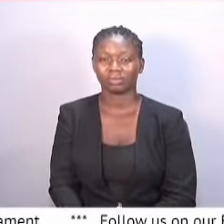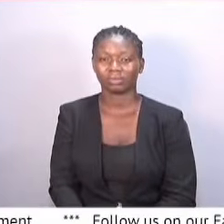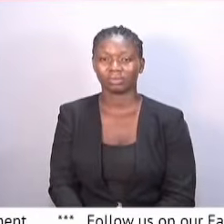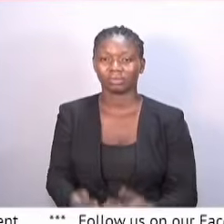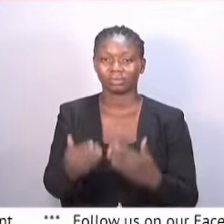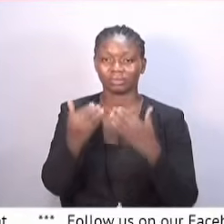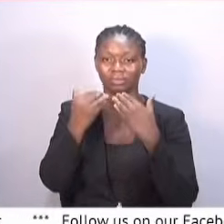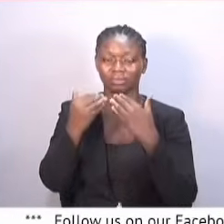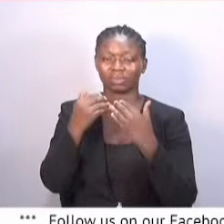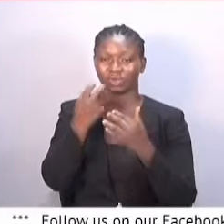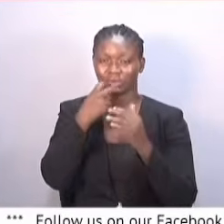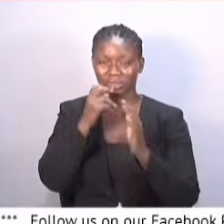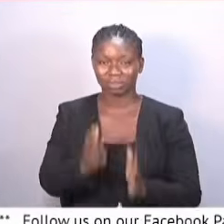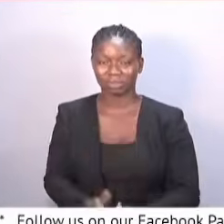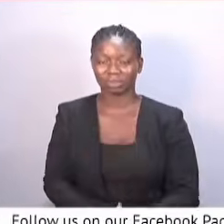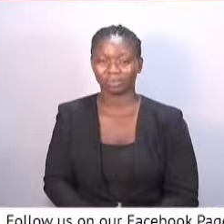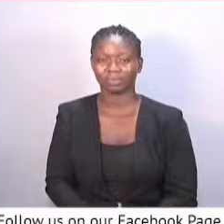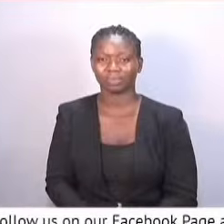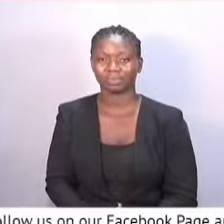Thank you, Speaker.